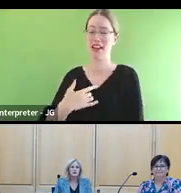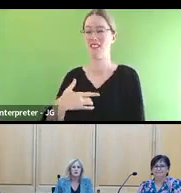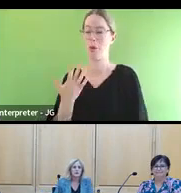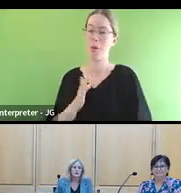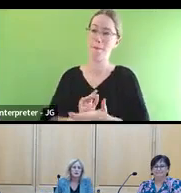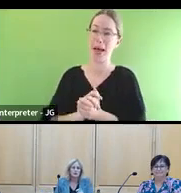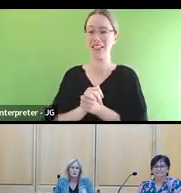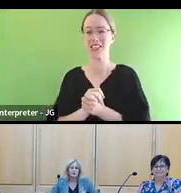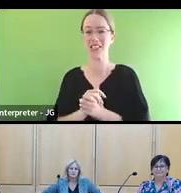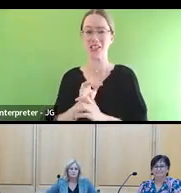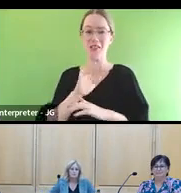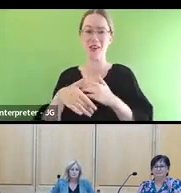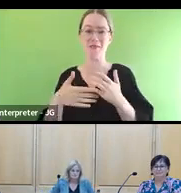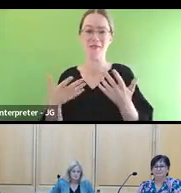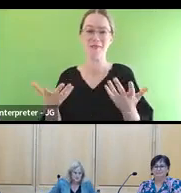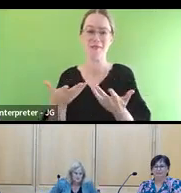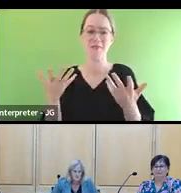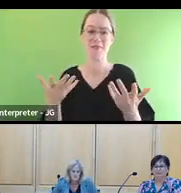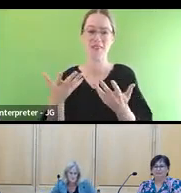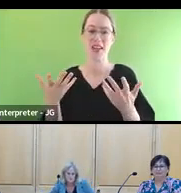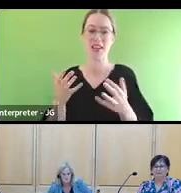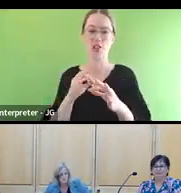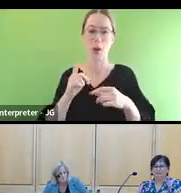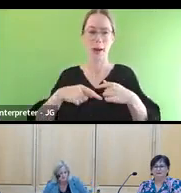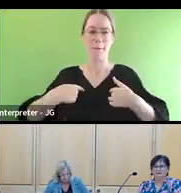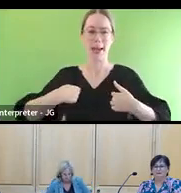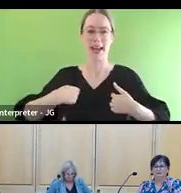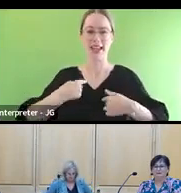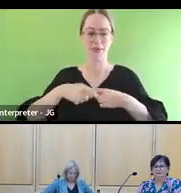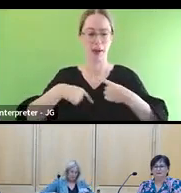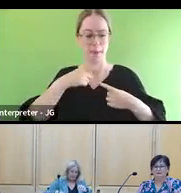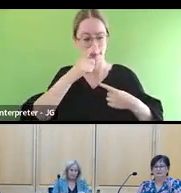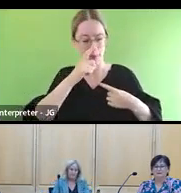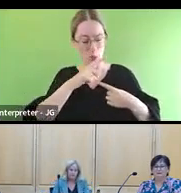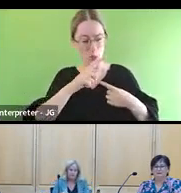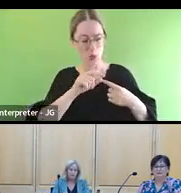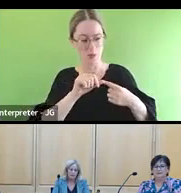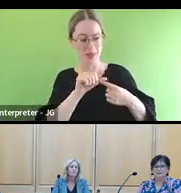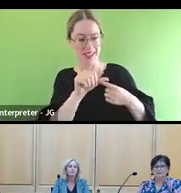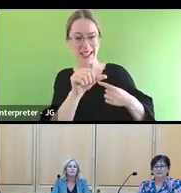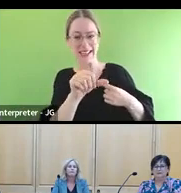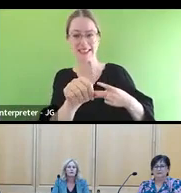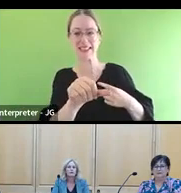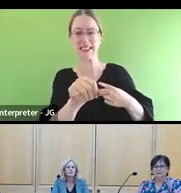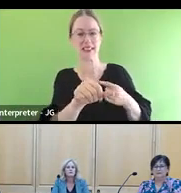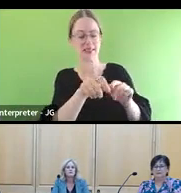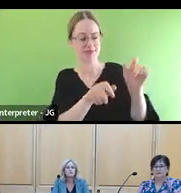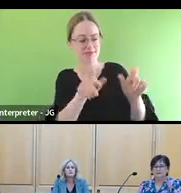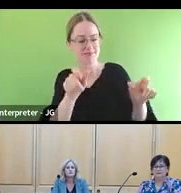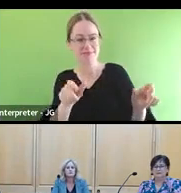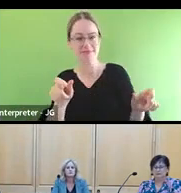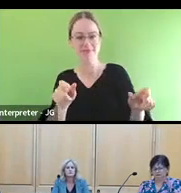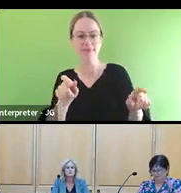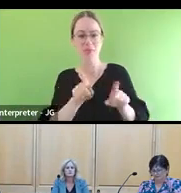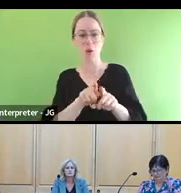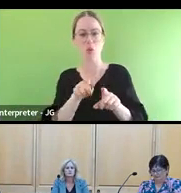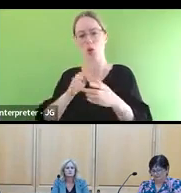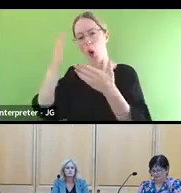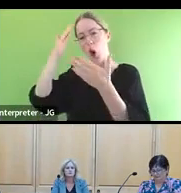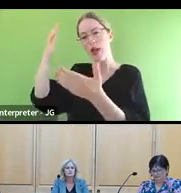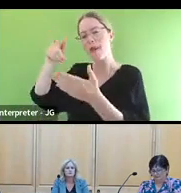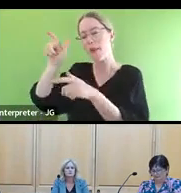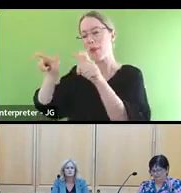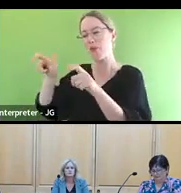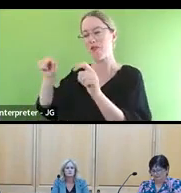passionate, and it's not just about me. It's about those who come after me, but also honouring those who've gone